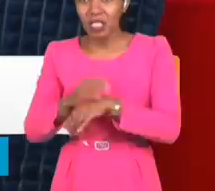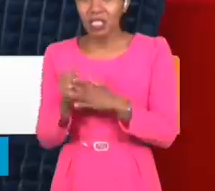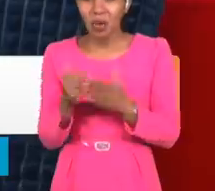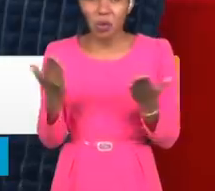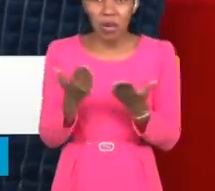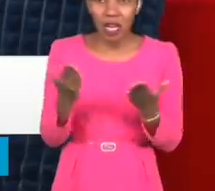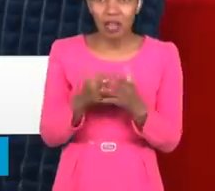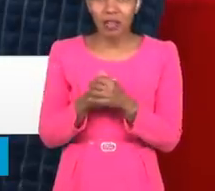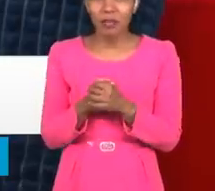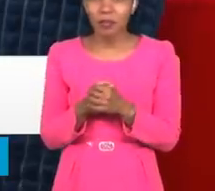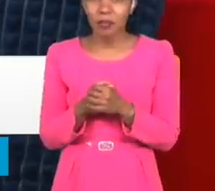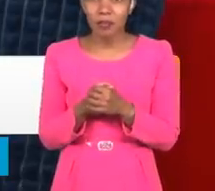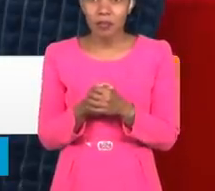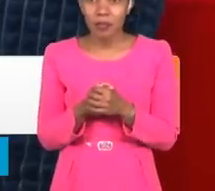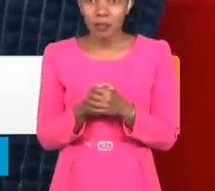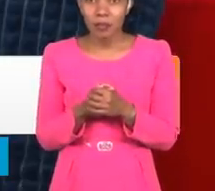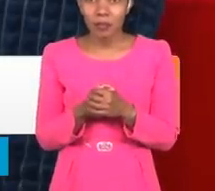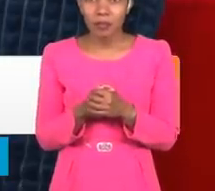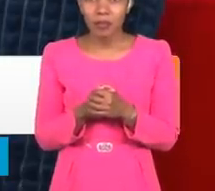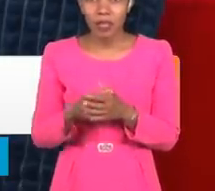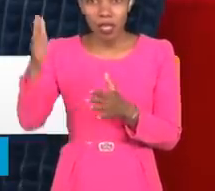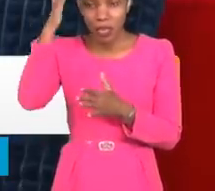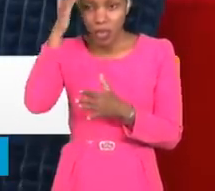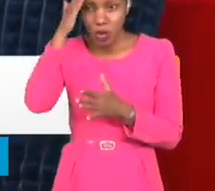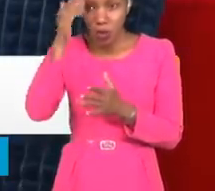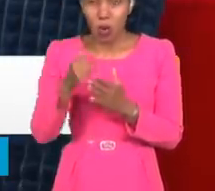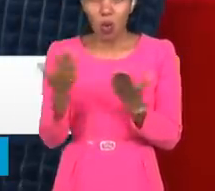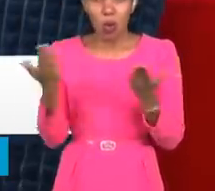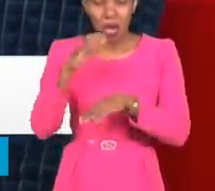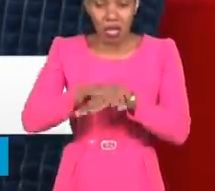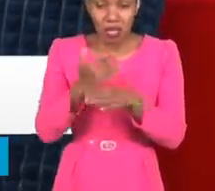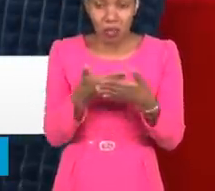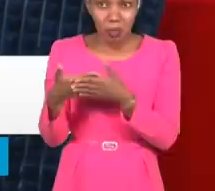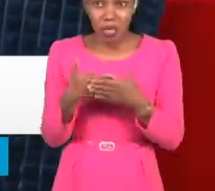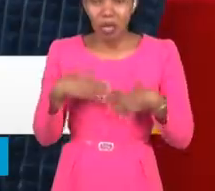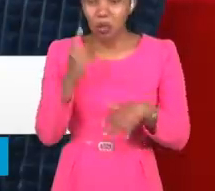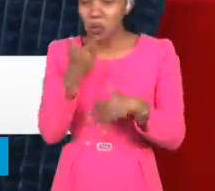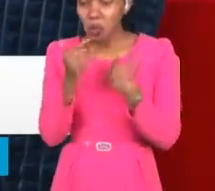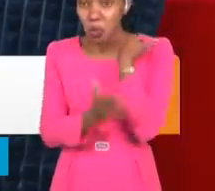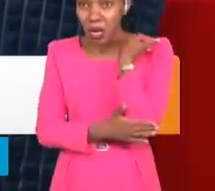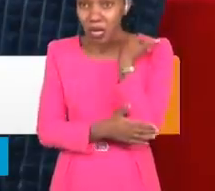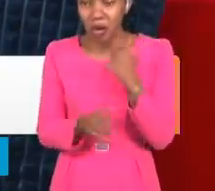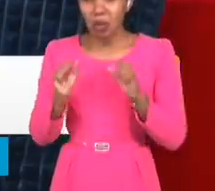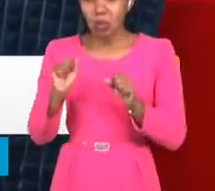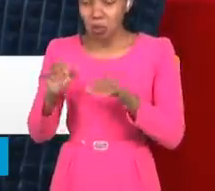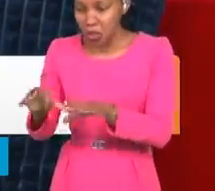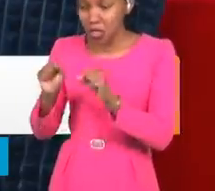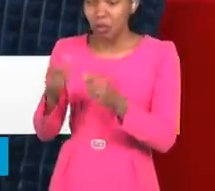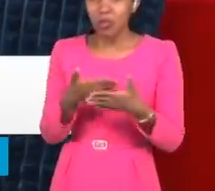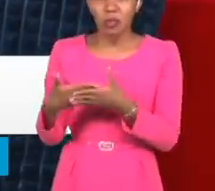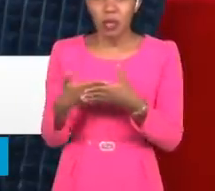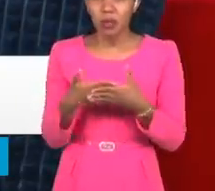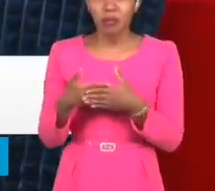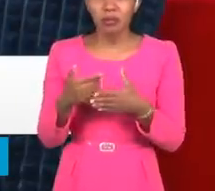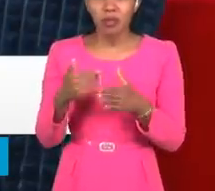at location. Yes. Goodness. They know where to get my baby. Yeah. Malicious people, child molesters. Yeah. You are giving